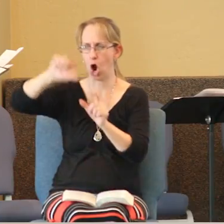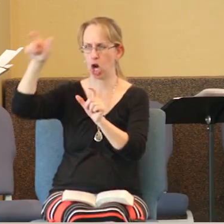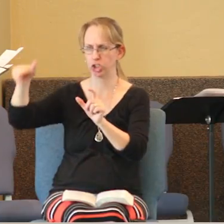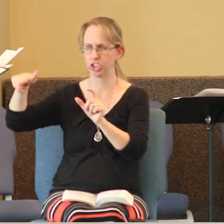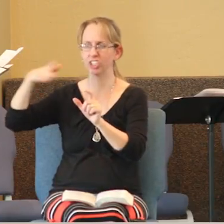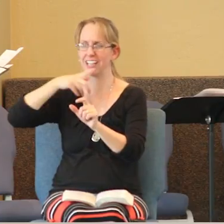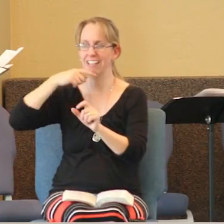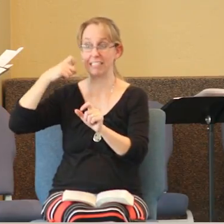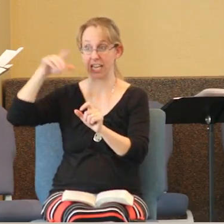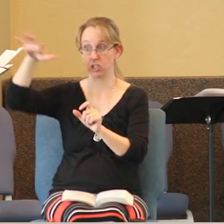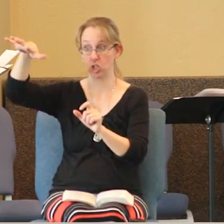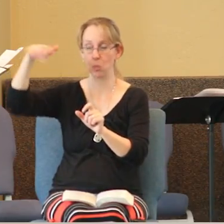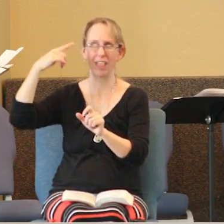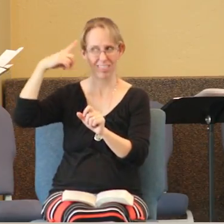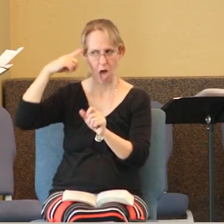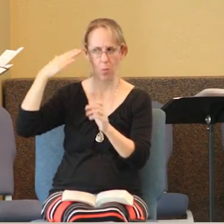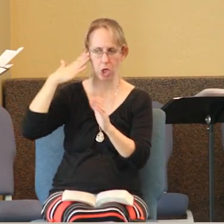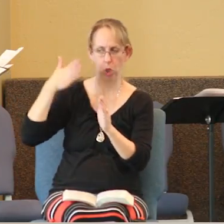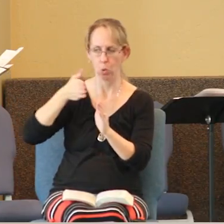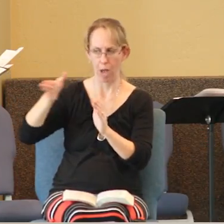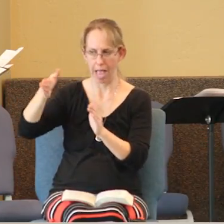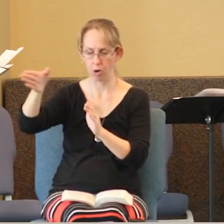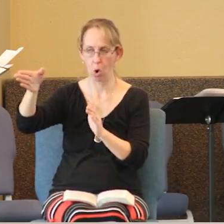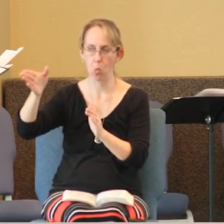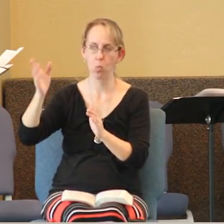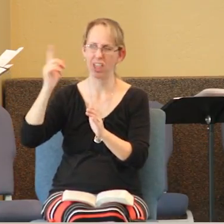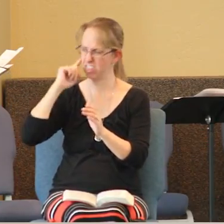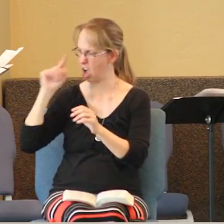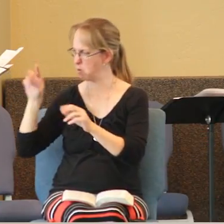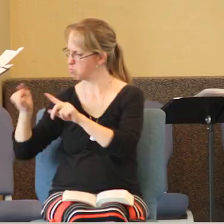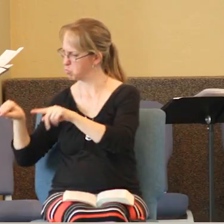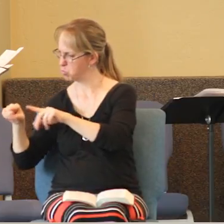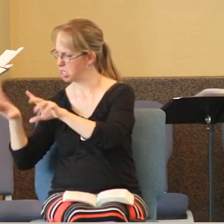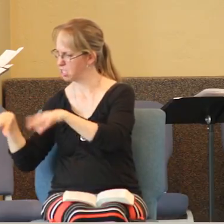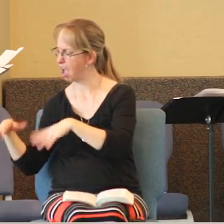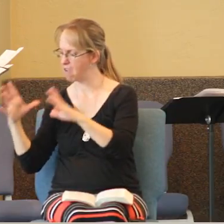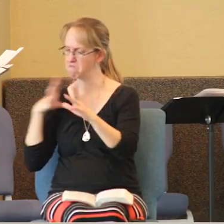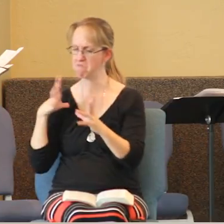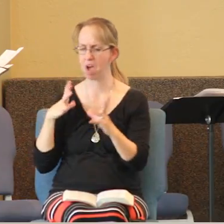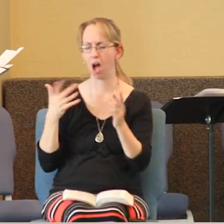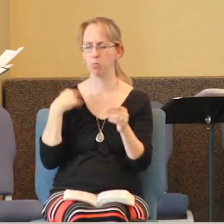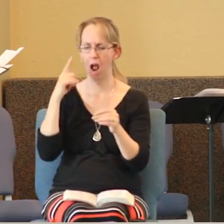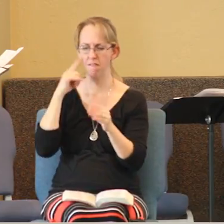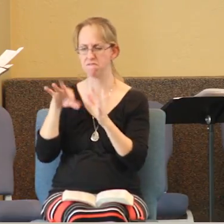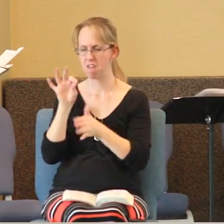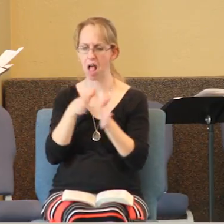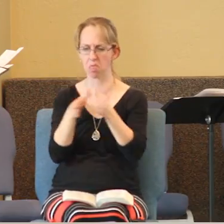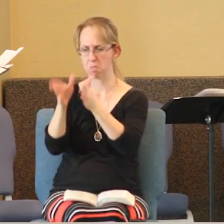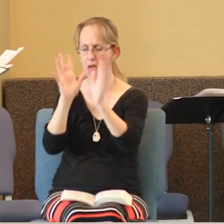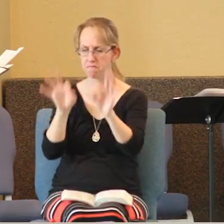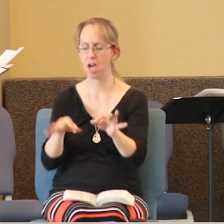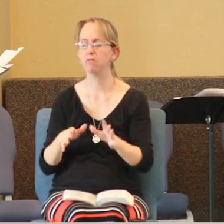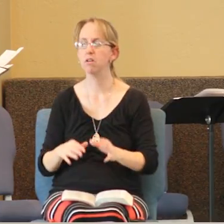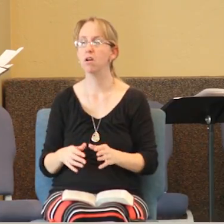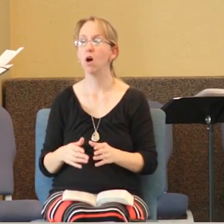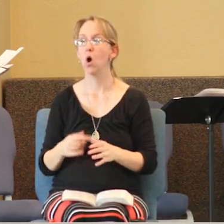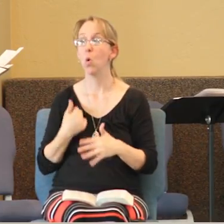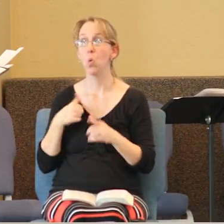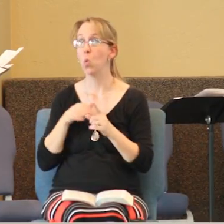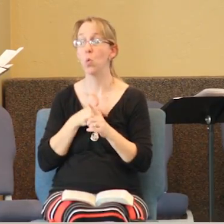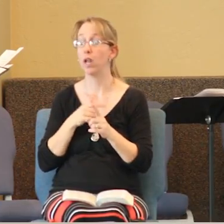We thought we knew how to go. We thought we could read signs. We thought, you know, we could find a pathway. And we literally ended